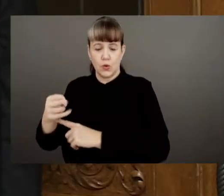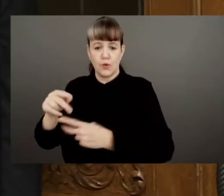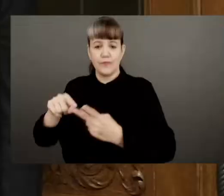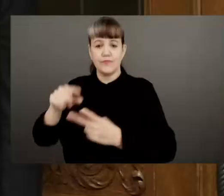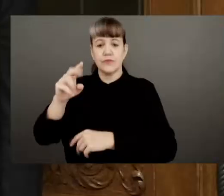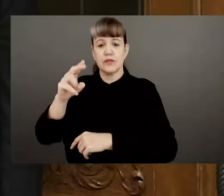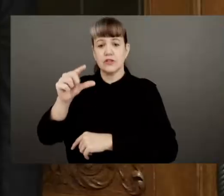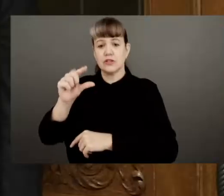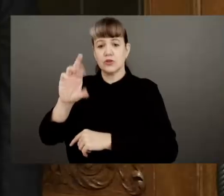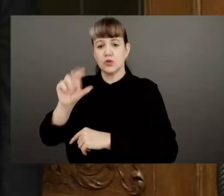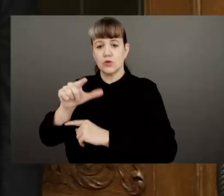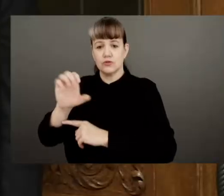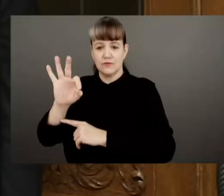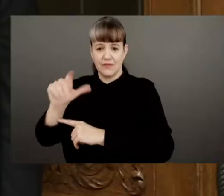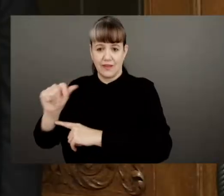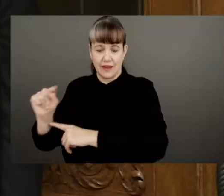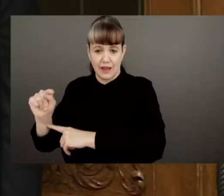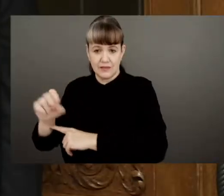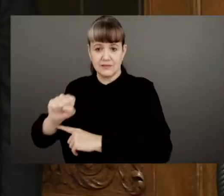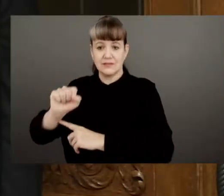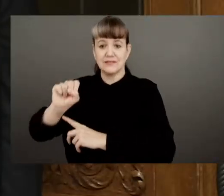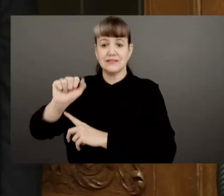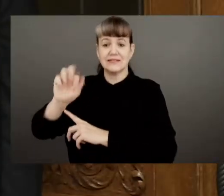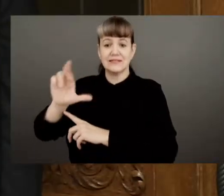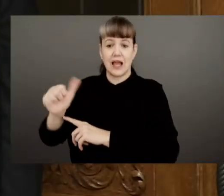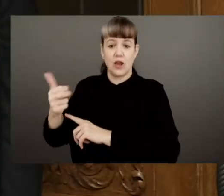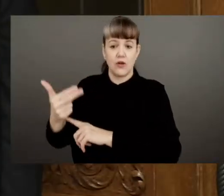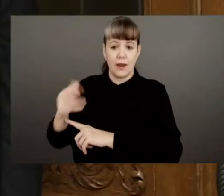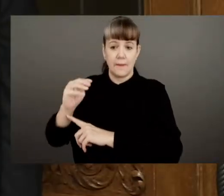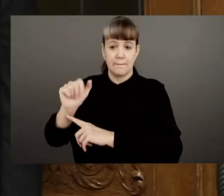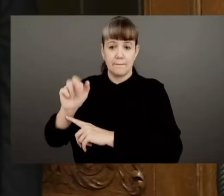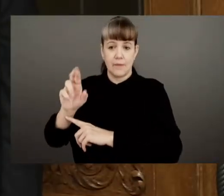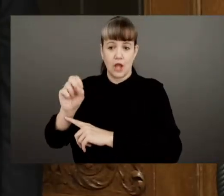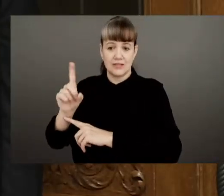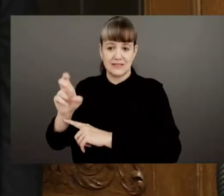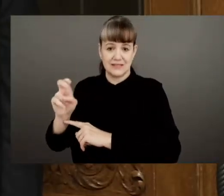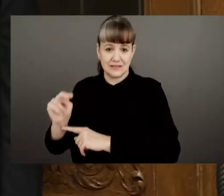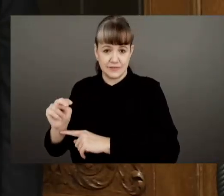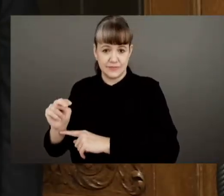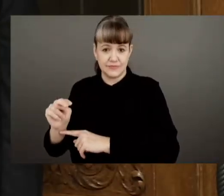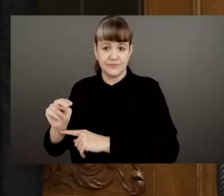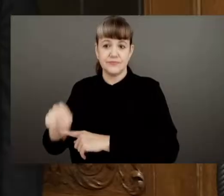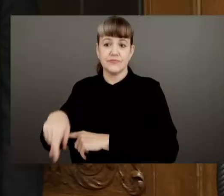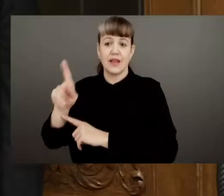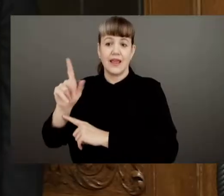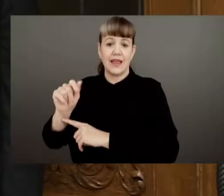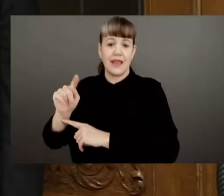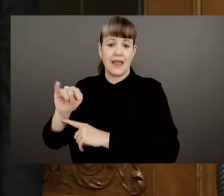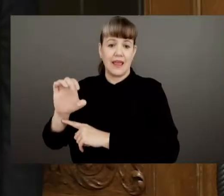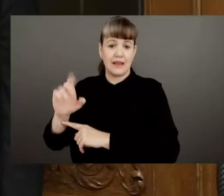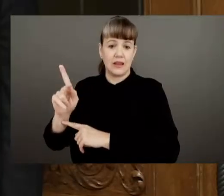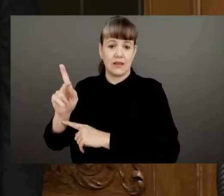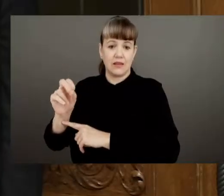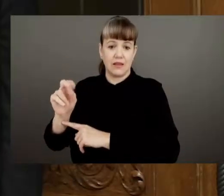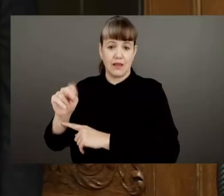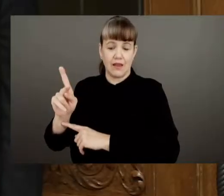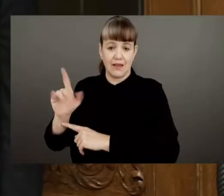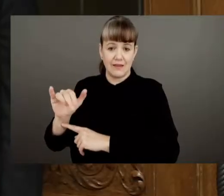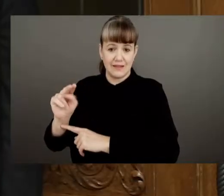Their leadership is driving systemic change and ensuring that no one gets left behind.